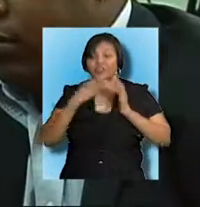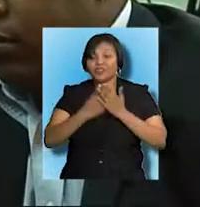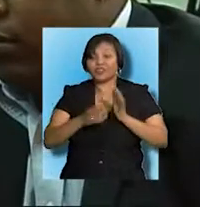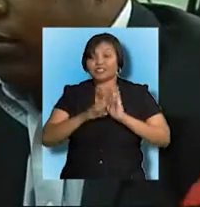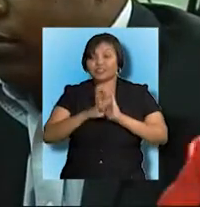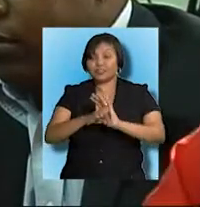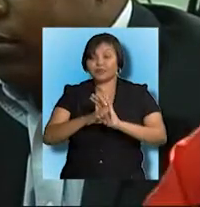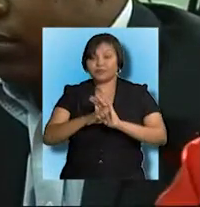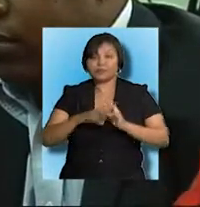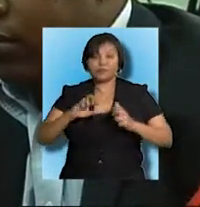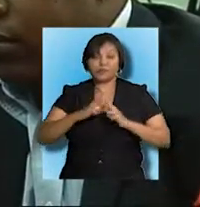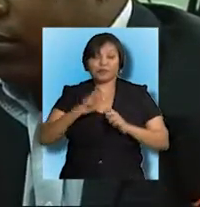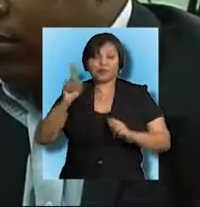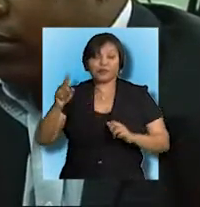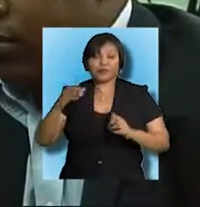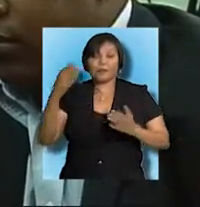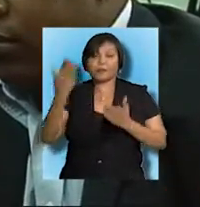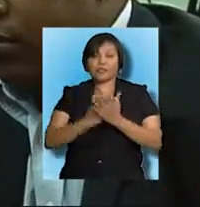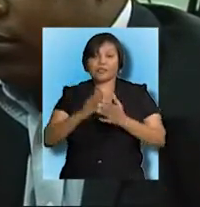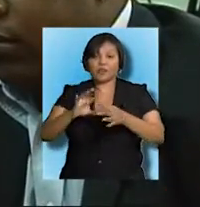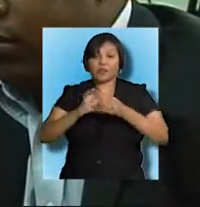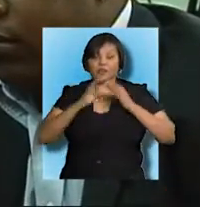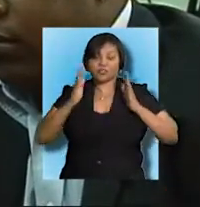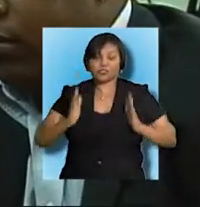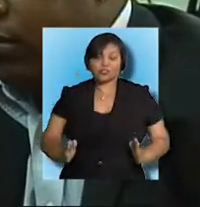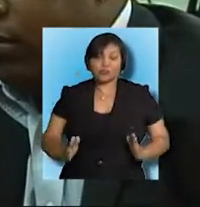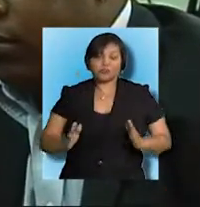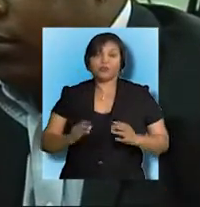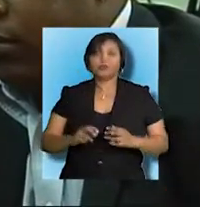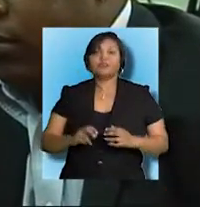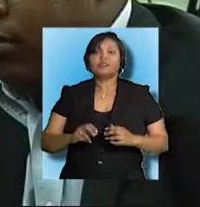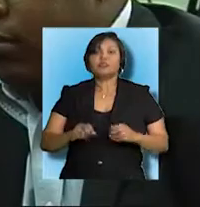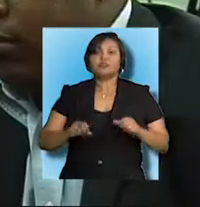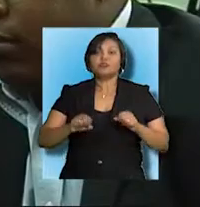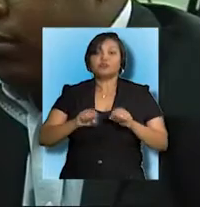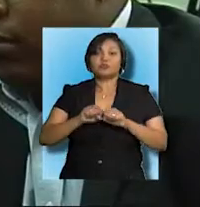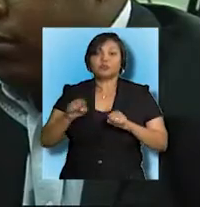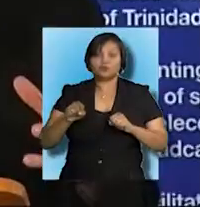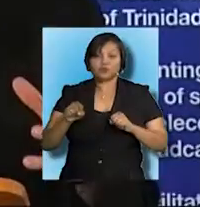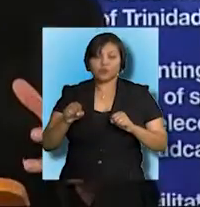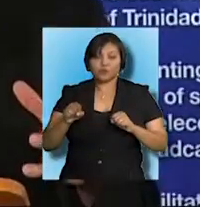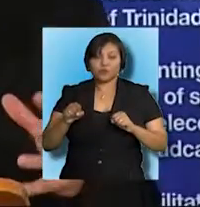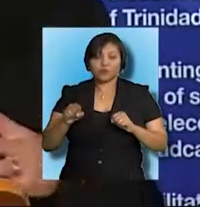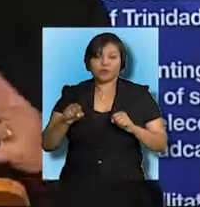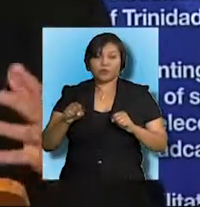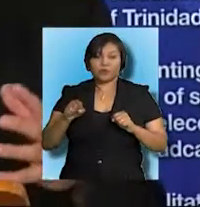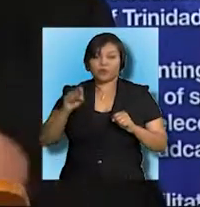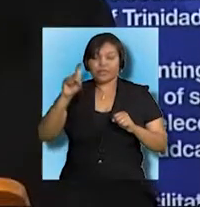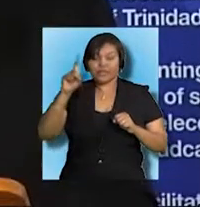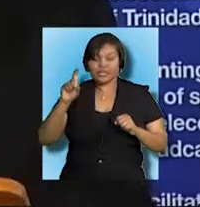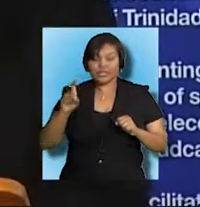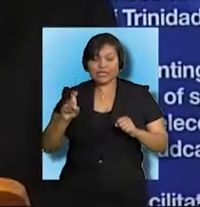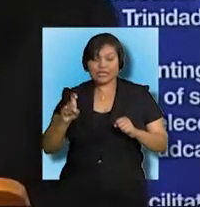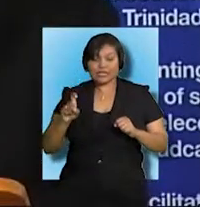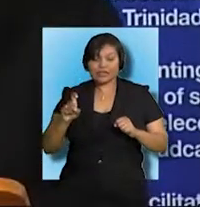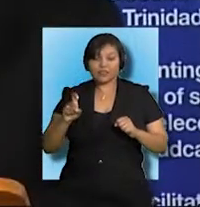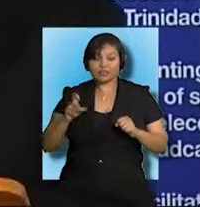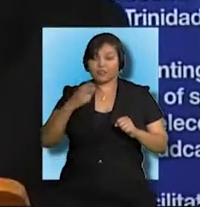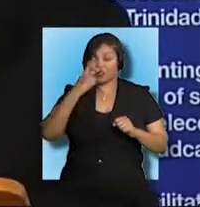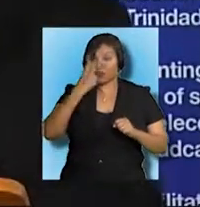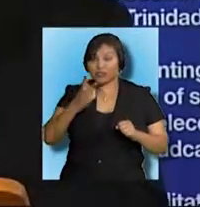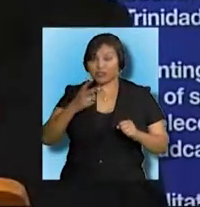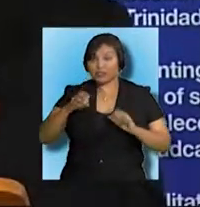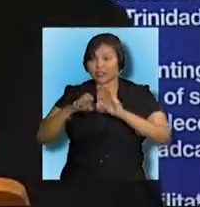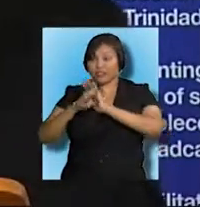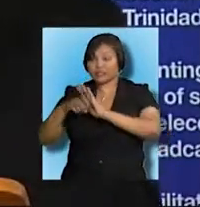neighbor, is a good example of that. In these countries, there are highly concentrated media markets, particularly in television